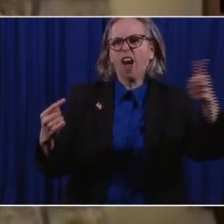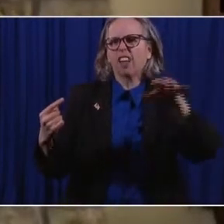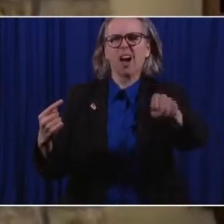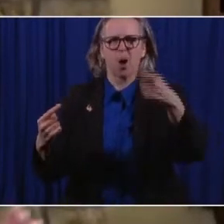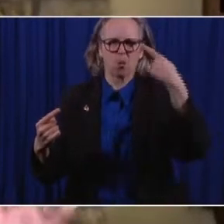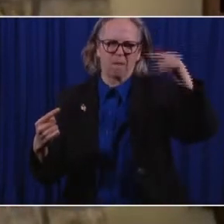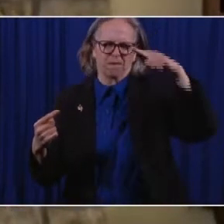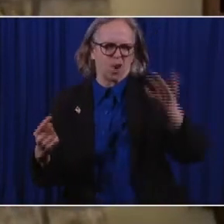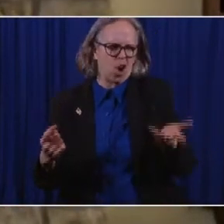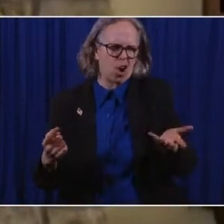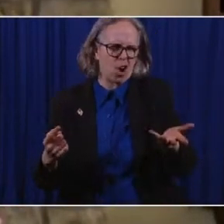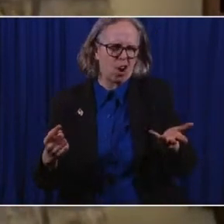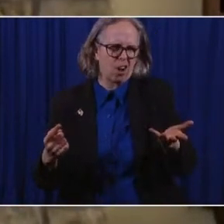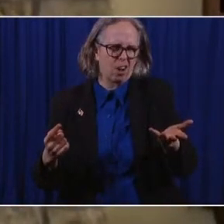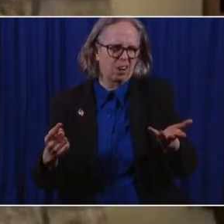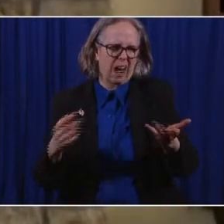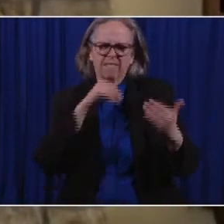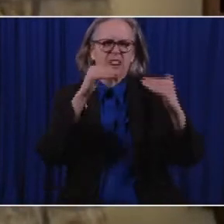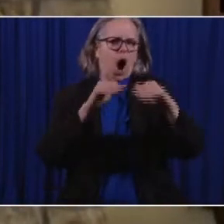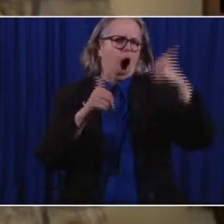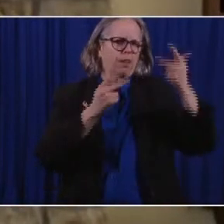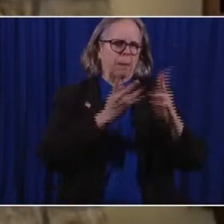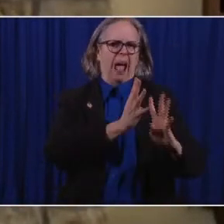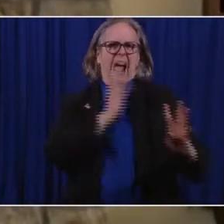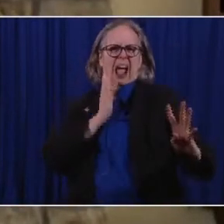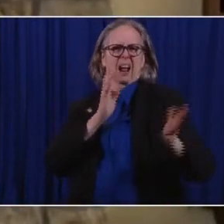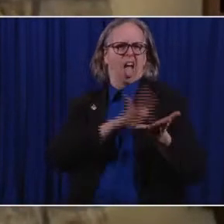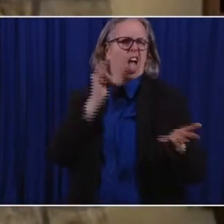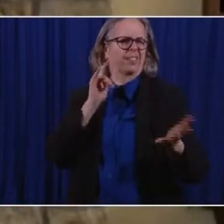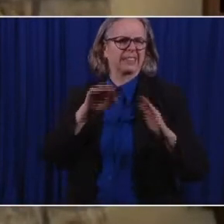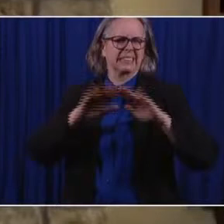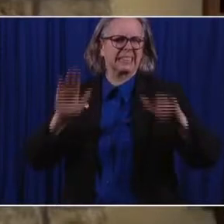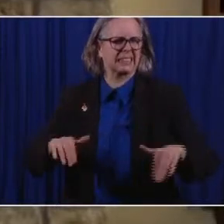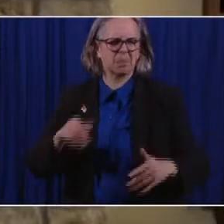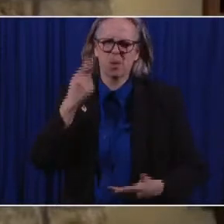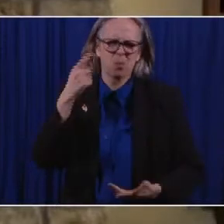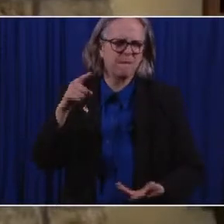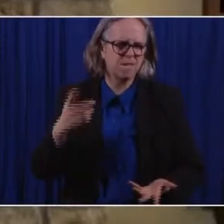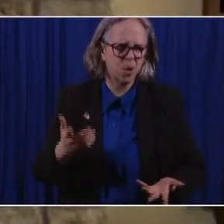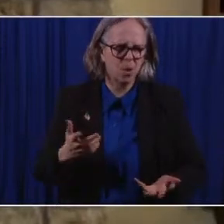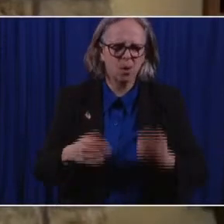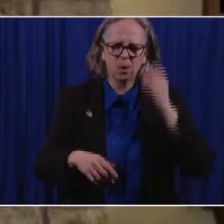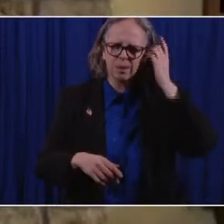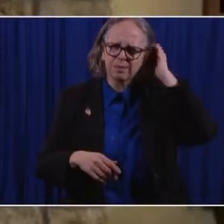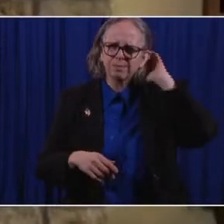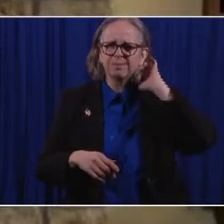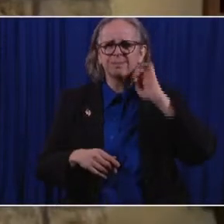the system or to go into many different ones. Just seems to me that if people do get the appointment,